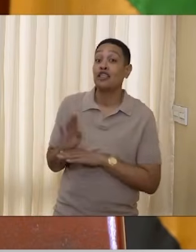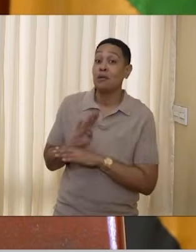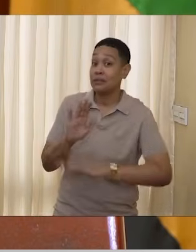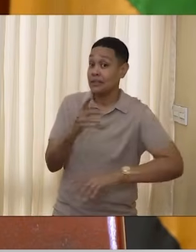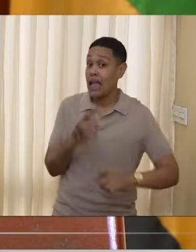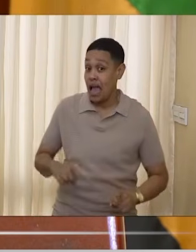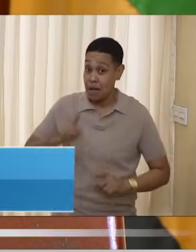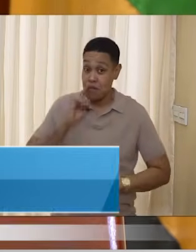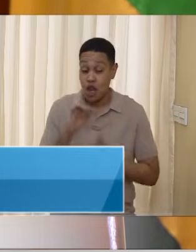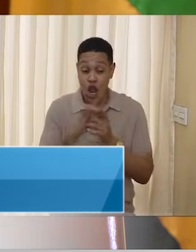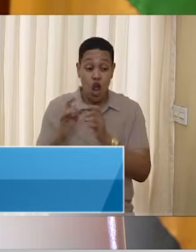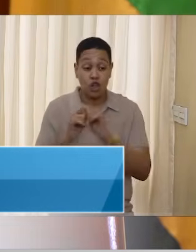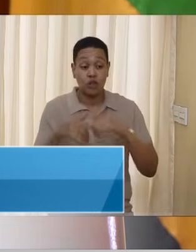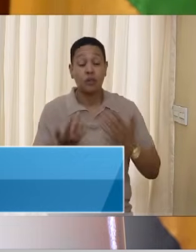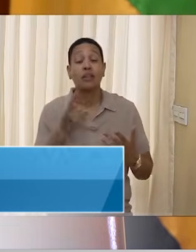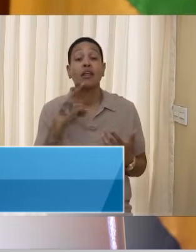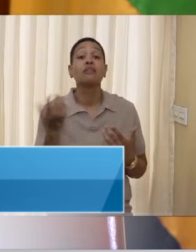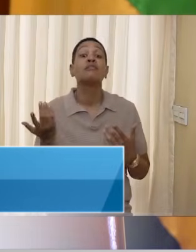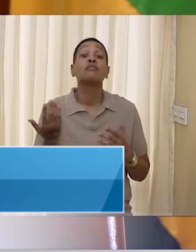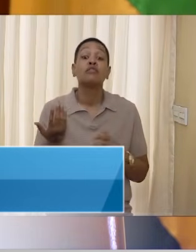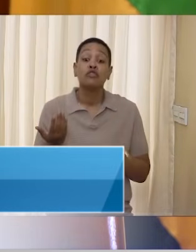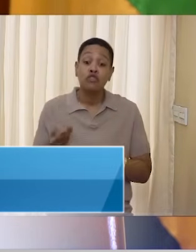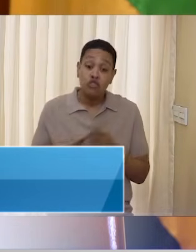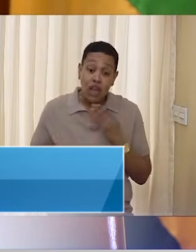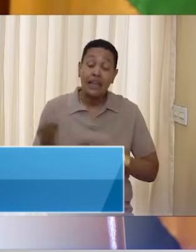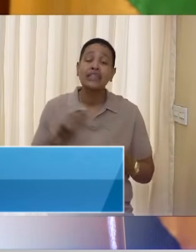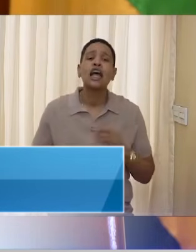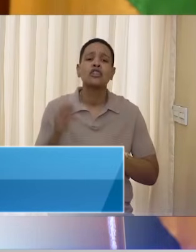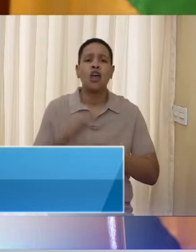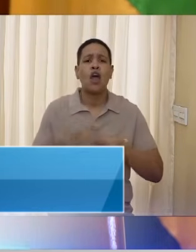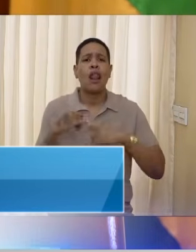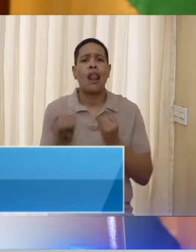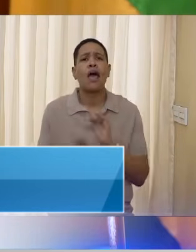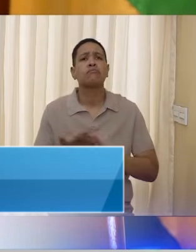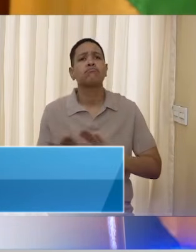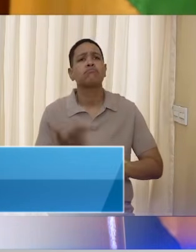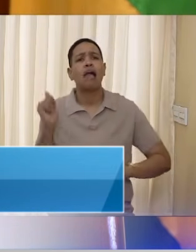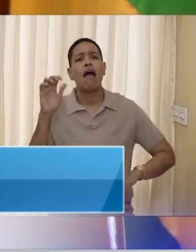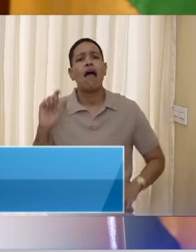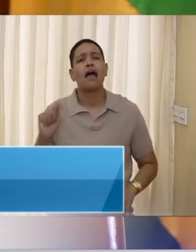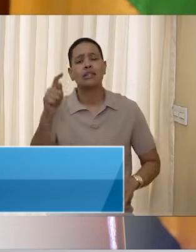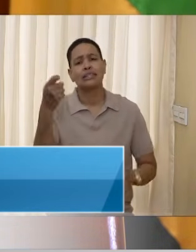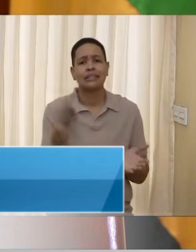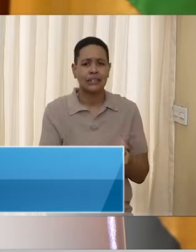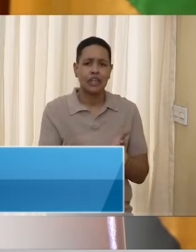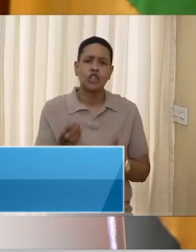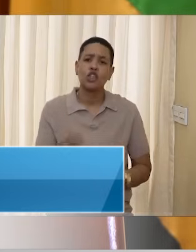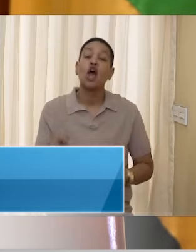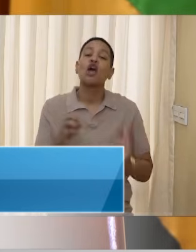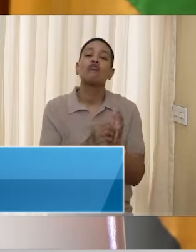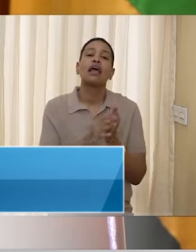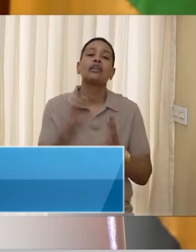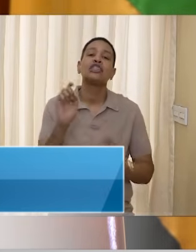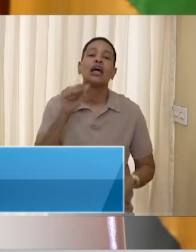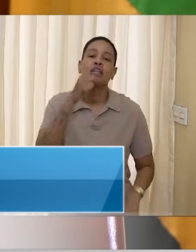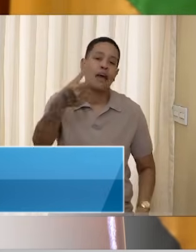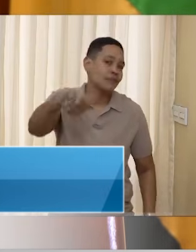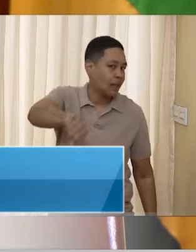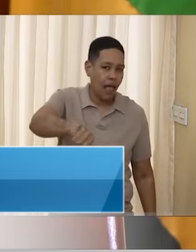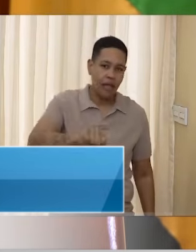agencies. In accordance with the Electronic Transactions Act, a signature or record shall not be